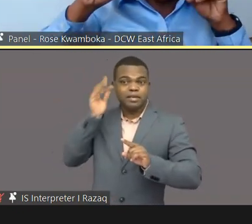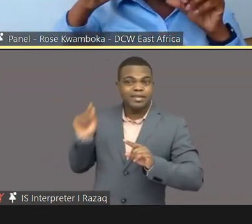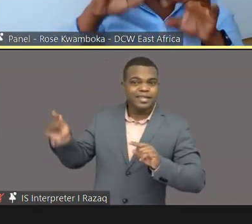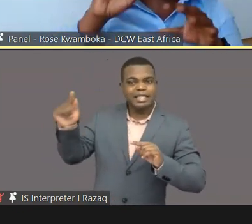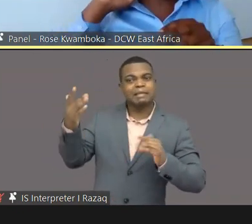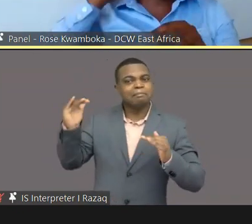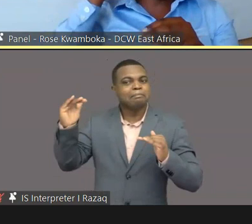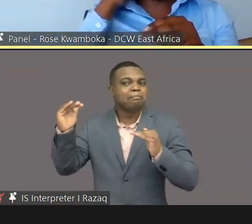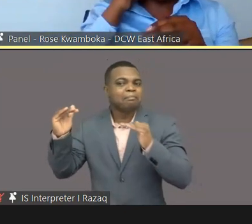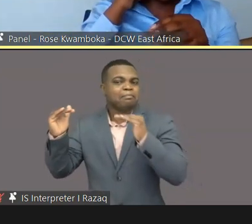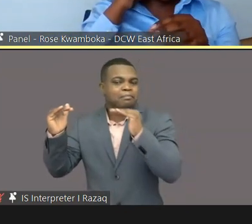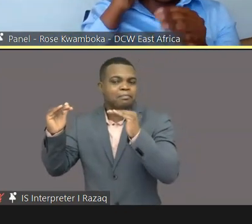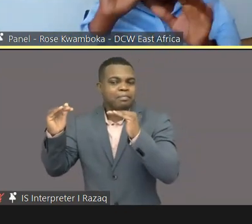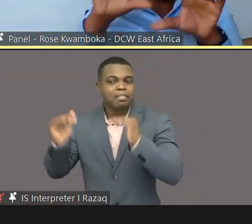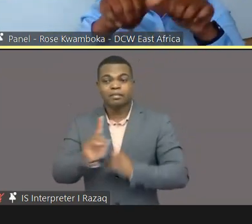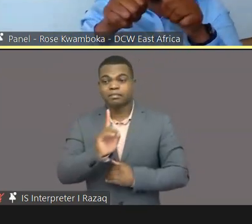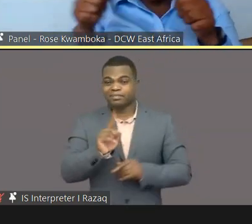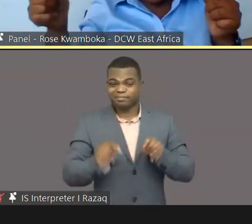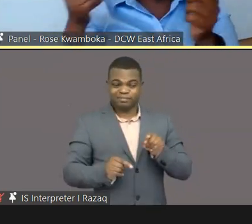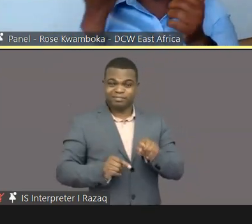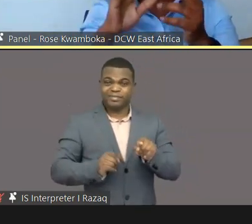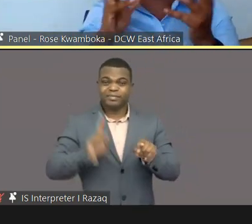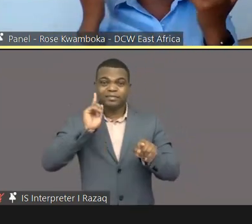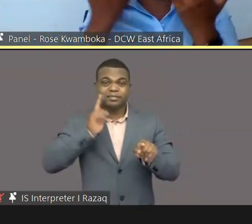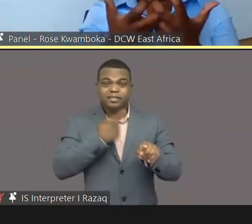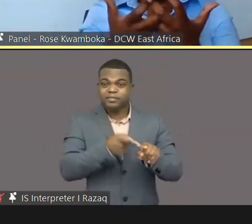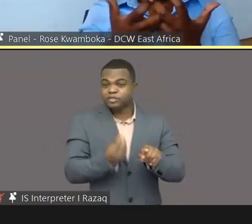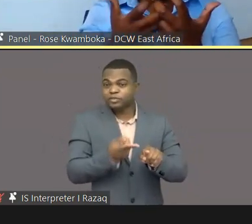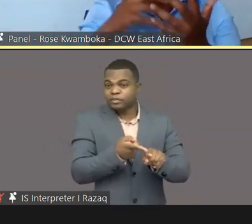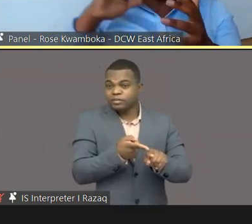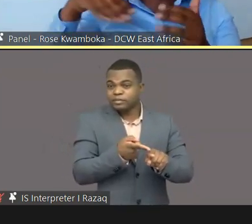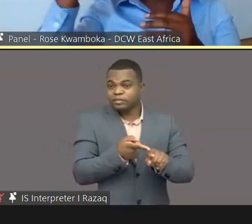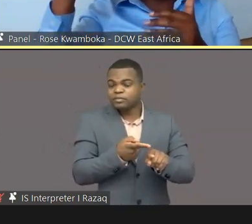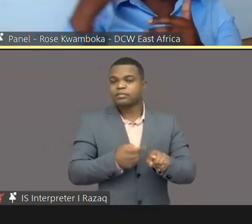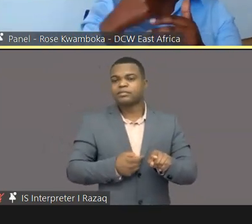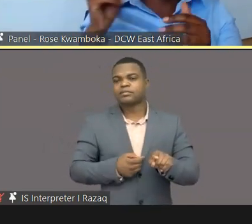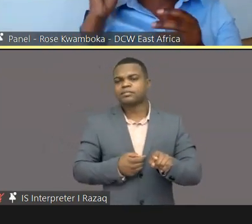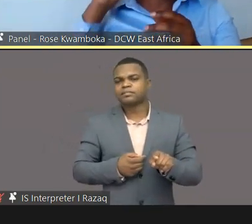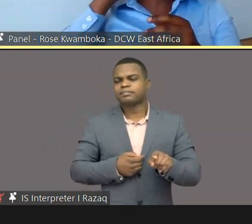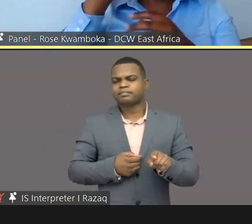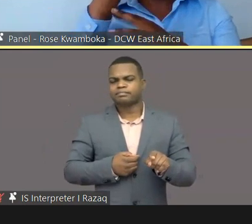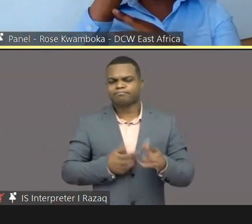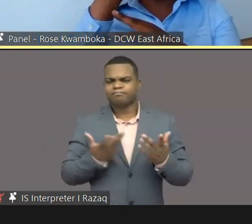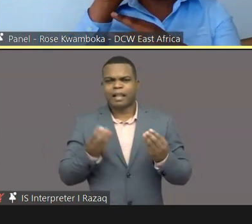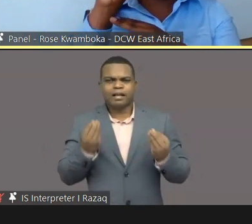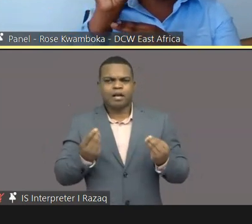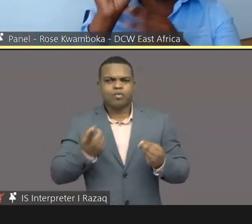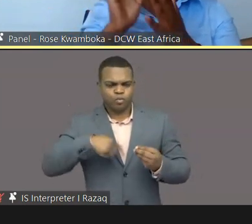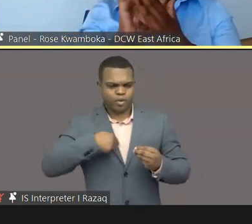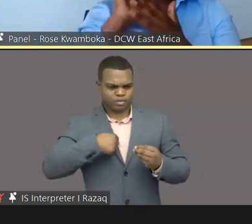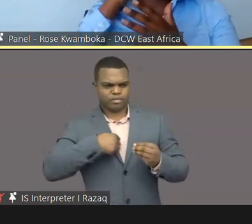been diagnosed, the quality of the hearing aid, how they are fitted, how they